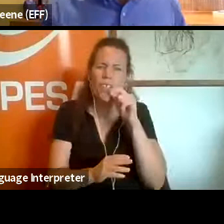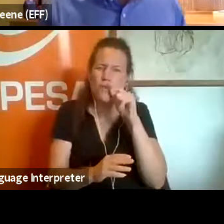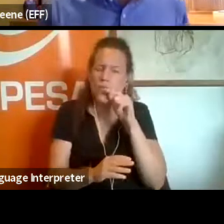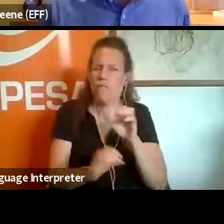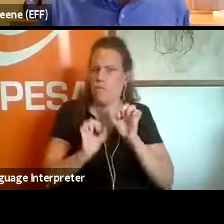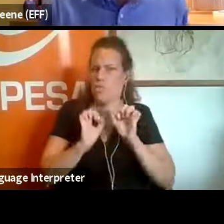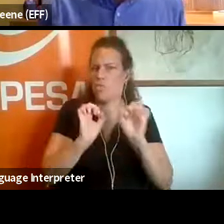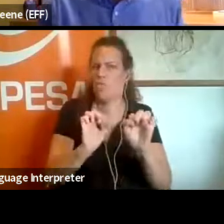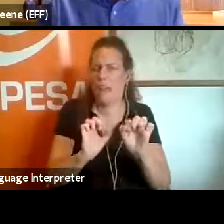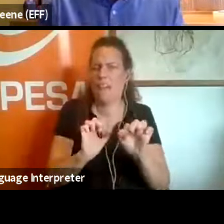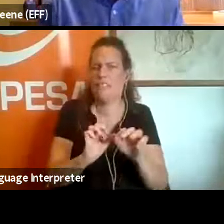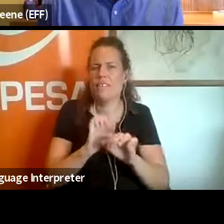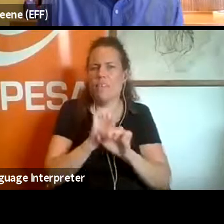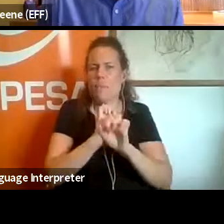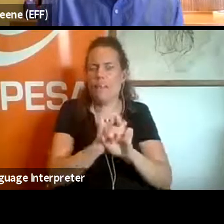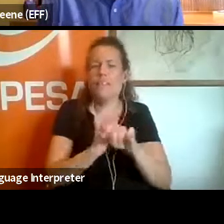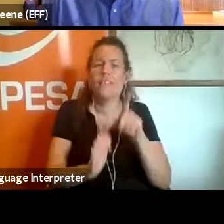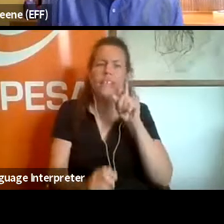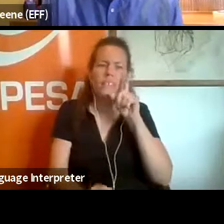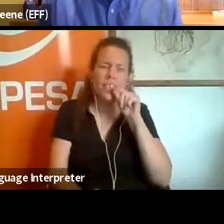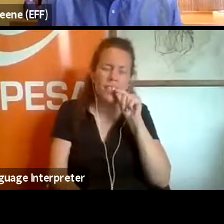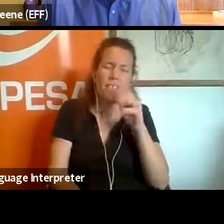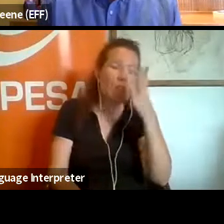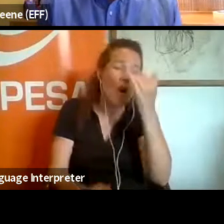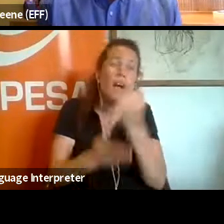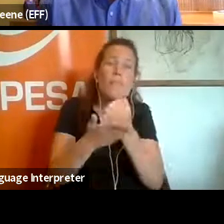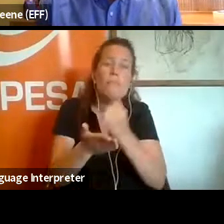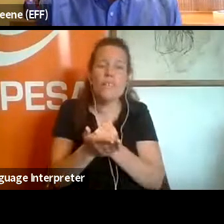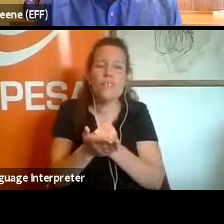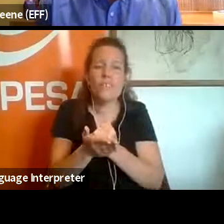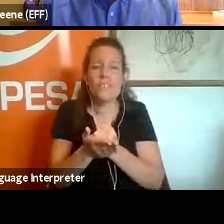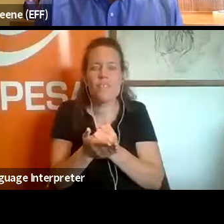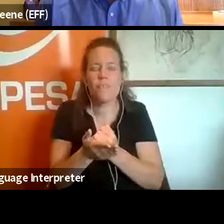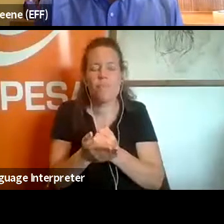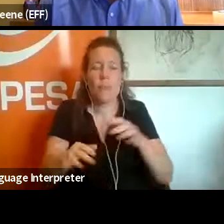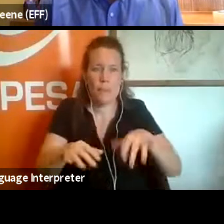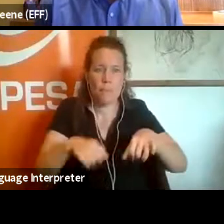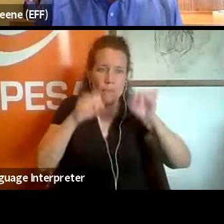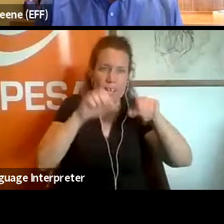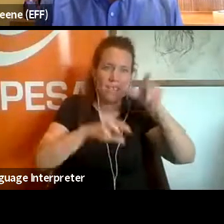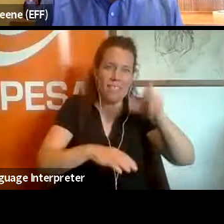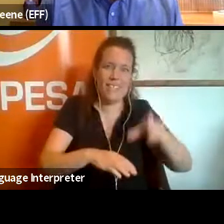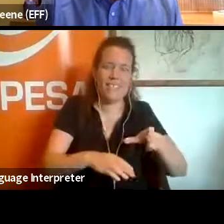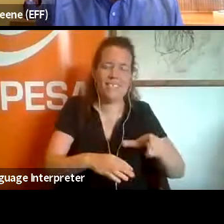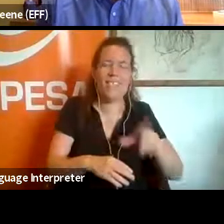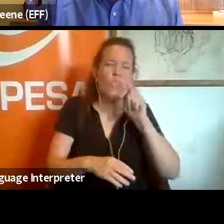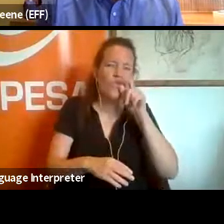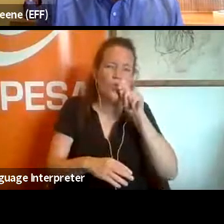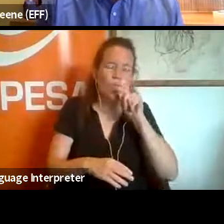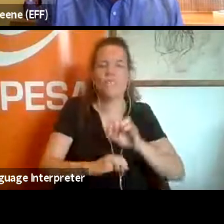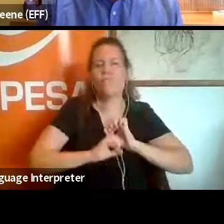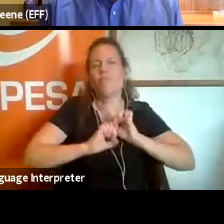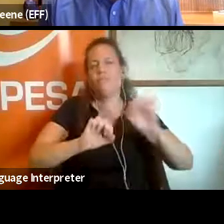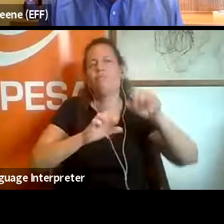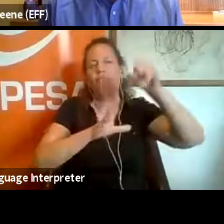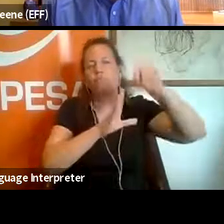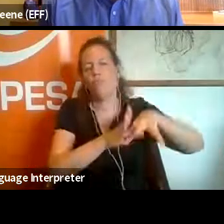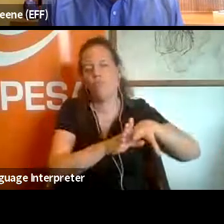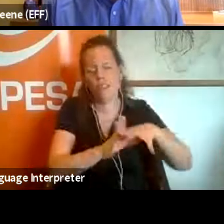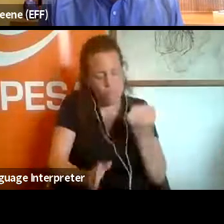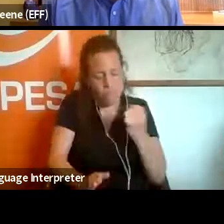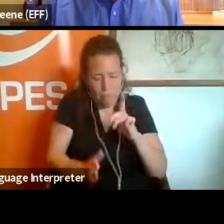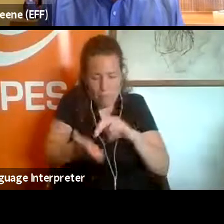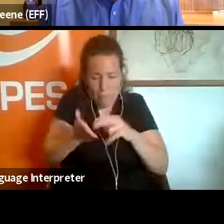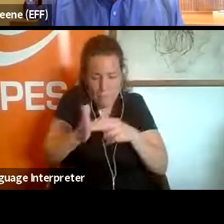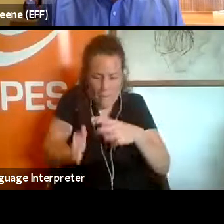because the president's tweet was put down. And so that tells you how personal